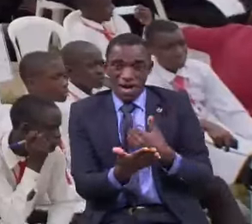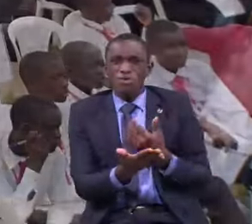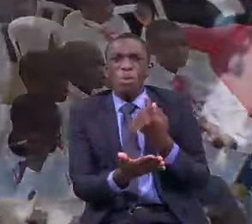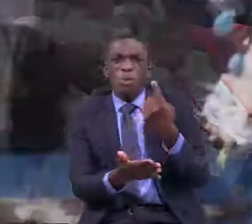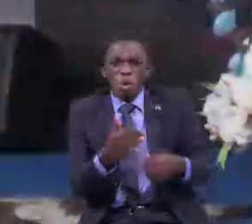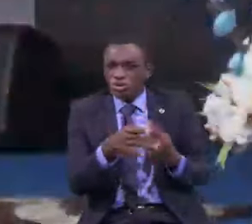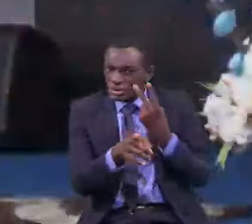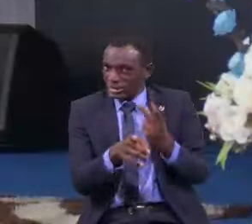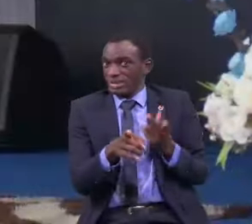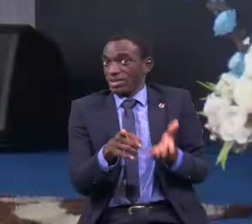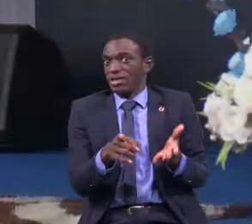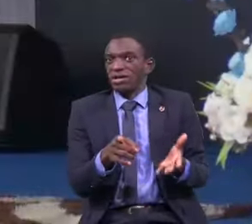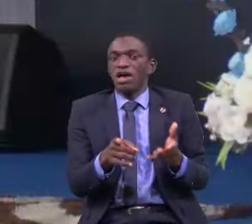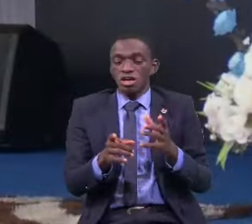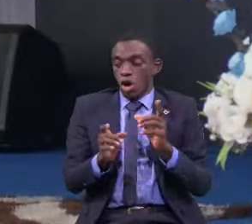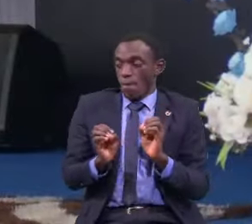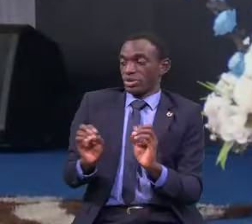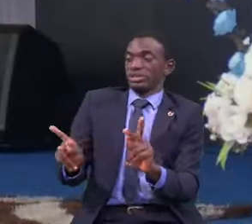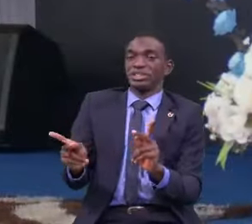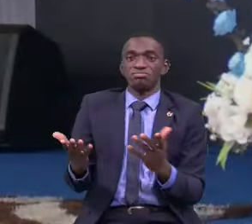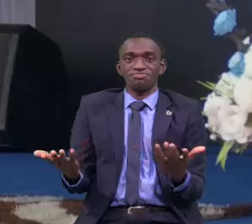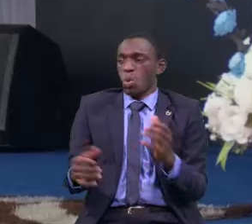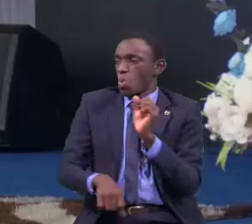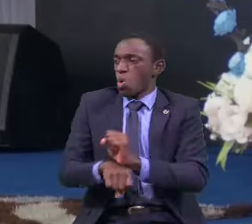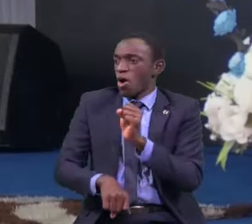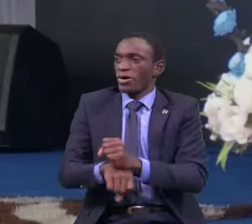What do you see of the employment opportunities?